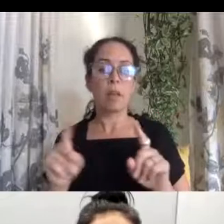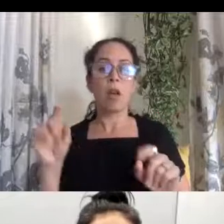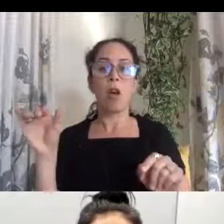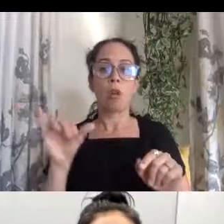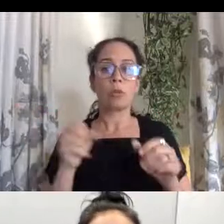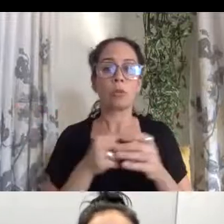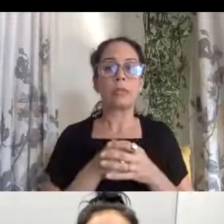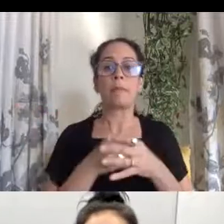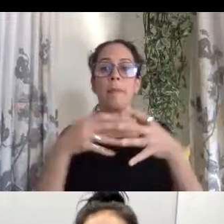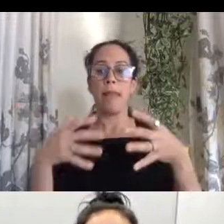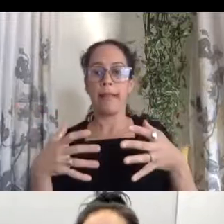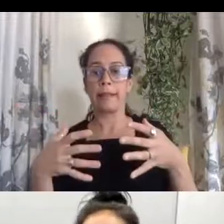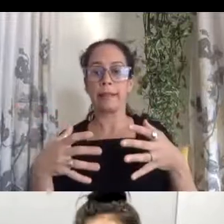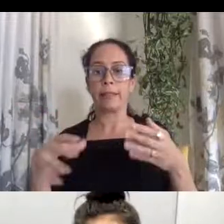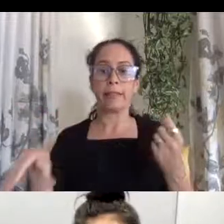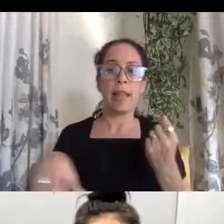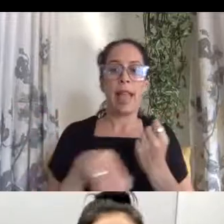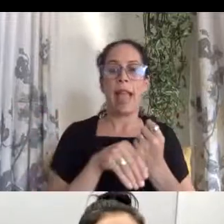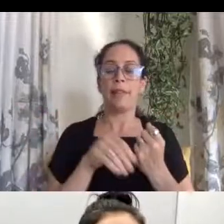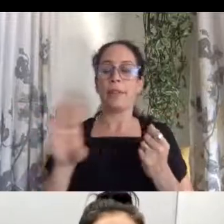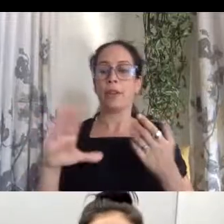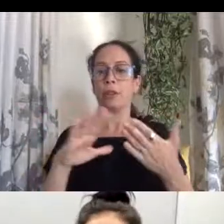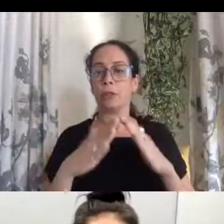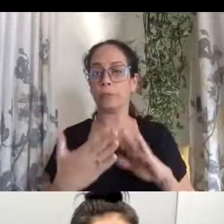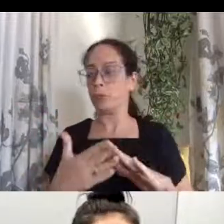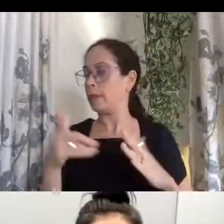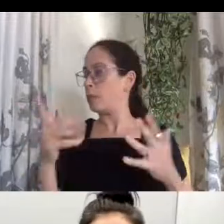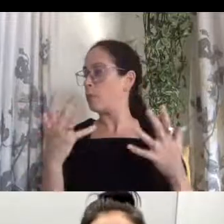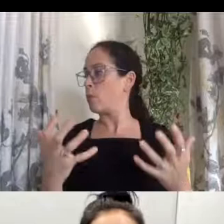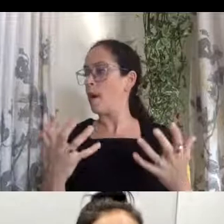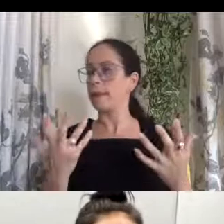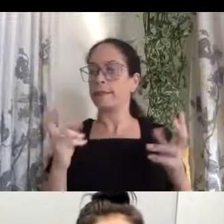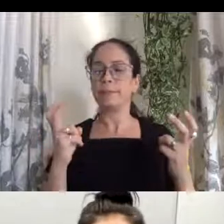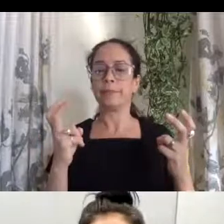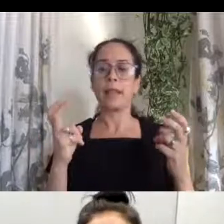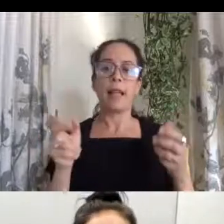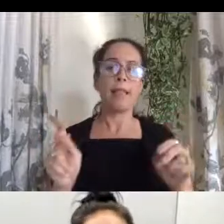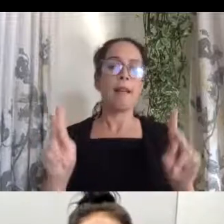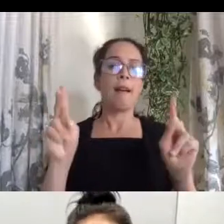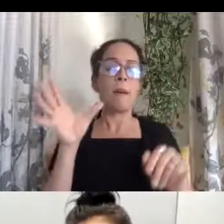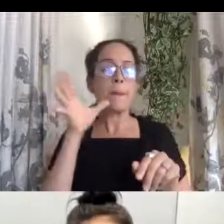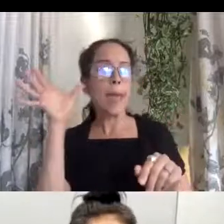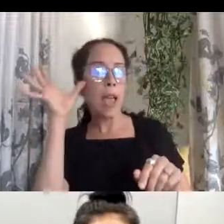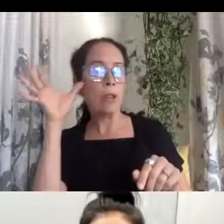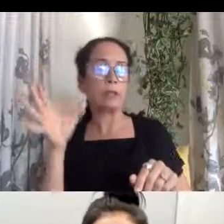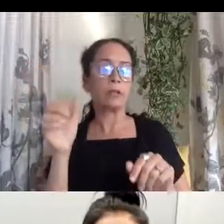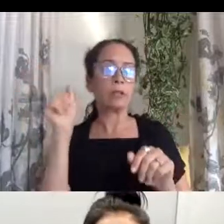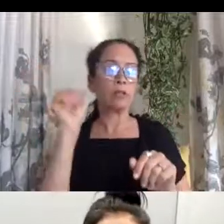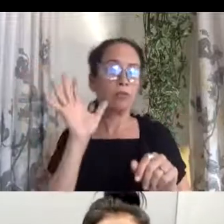expanding to their community. So they want to allow parents and grandparents